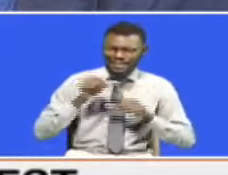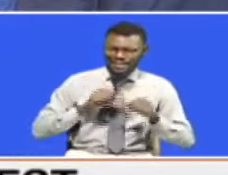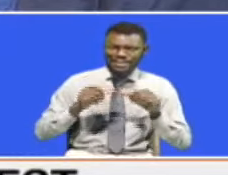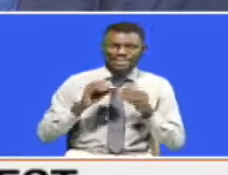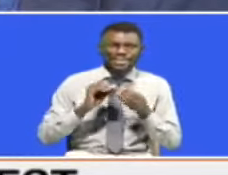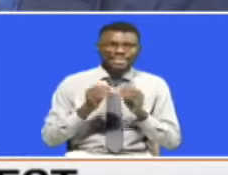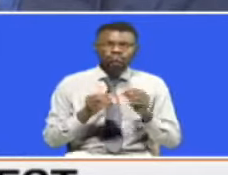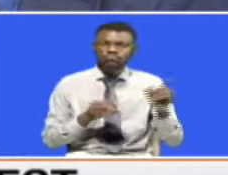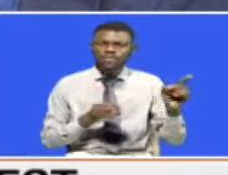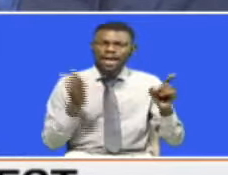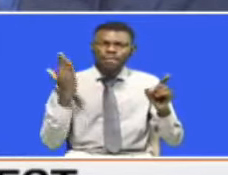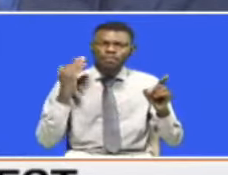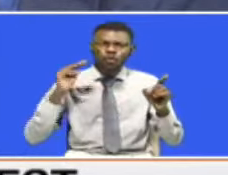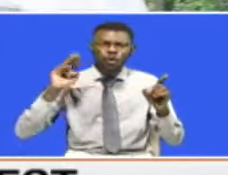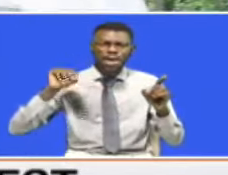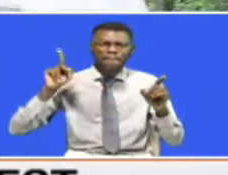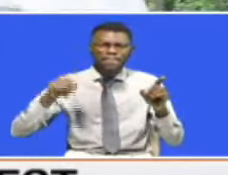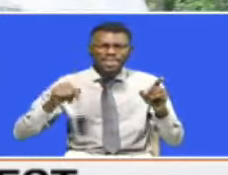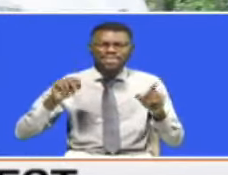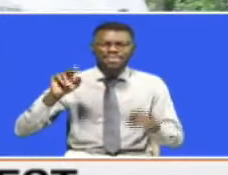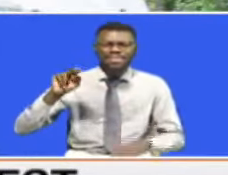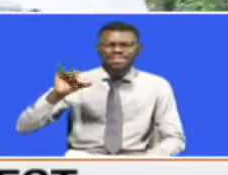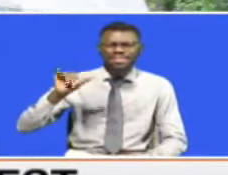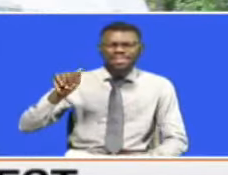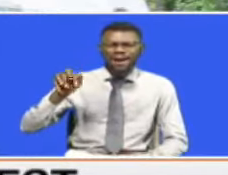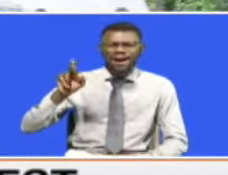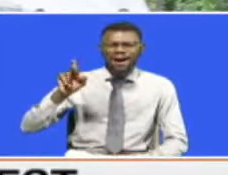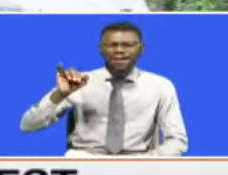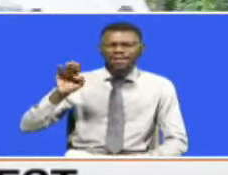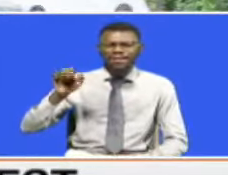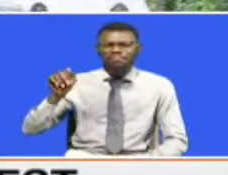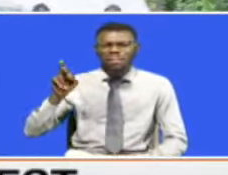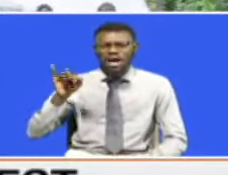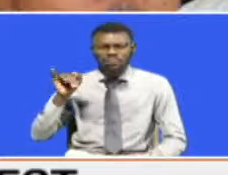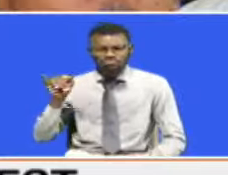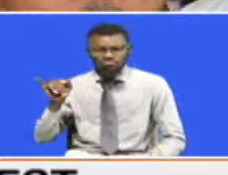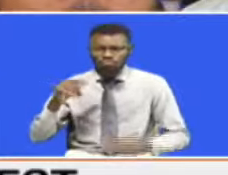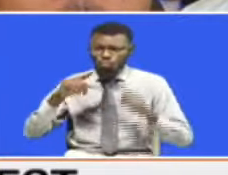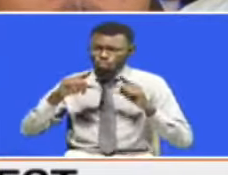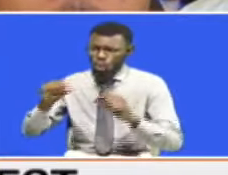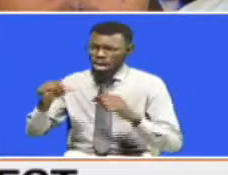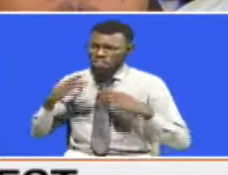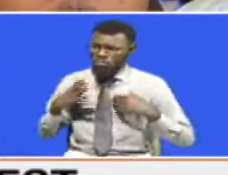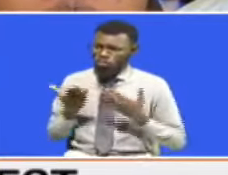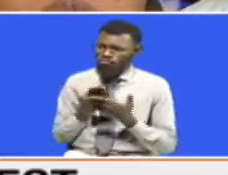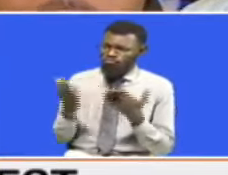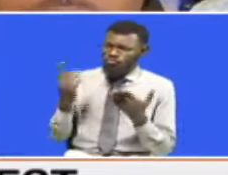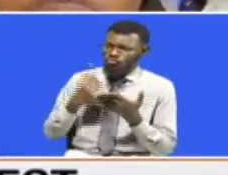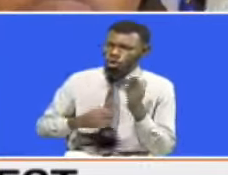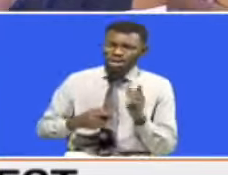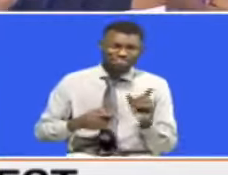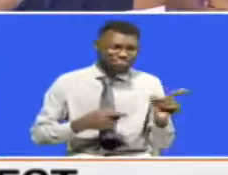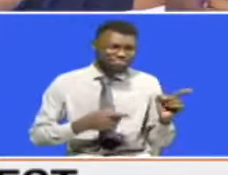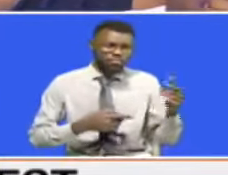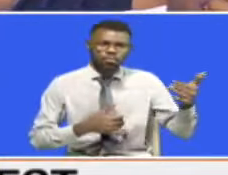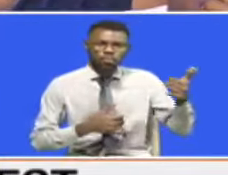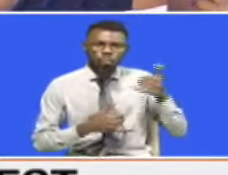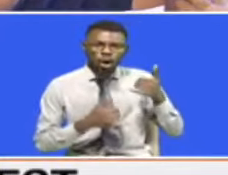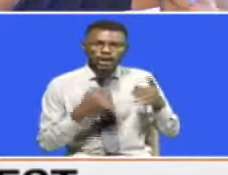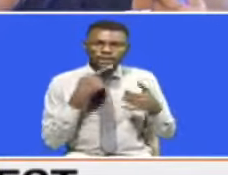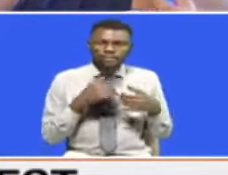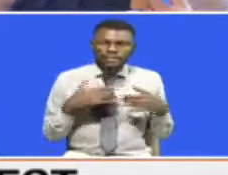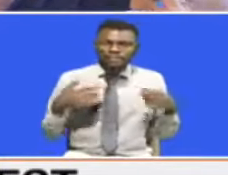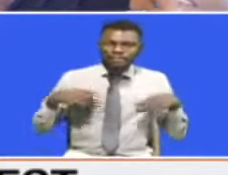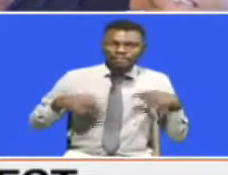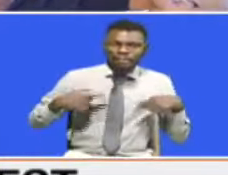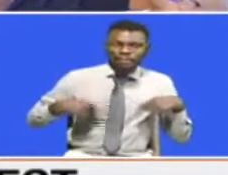a former MP for Nyaribari Chache and deceased uncle, told mourners that Maigo had called him to express anxiety